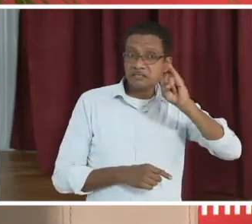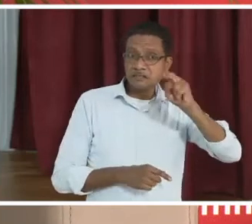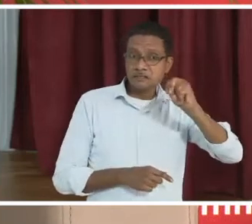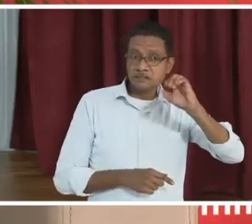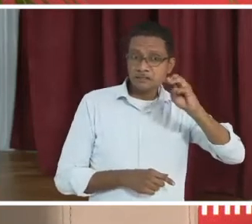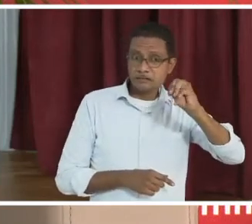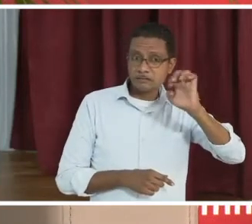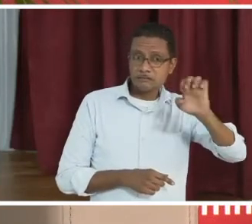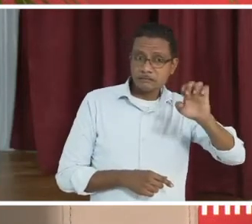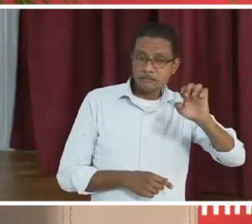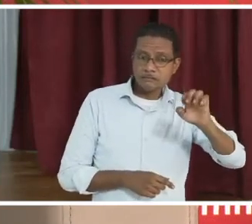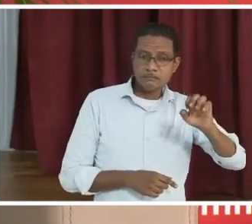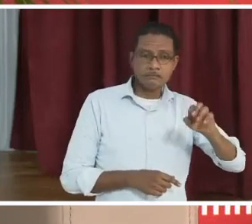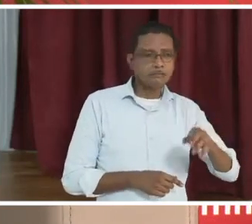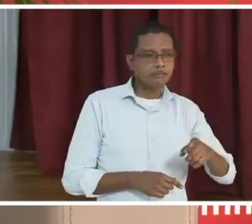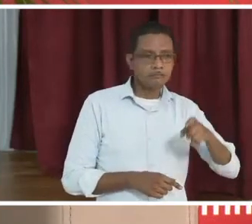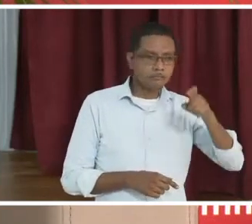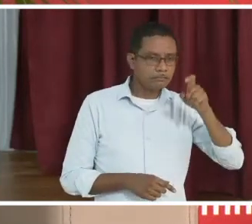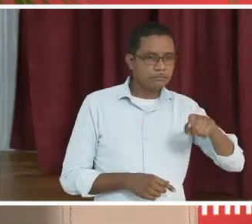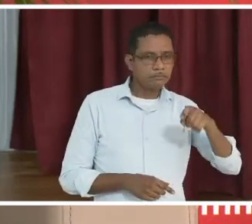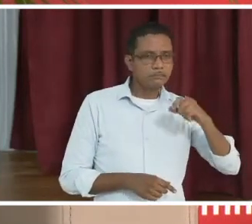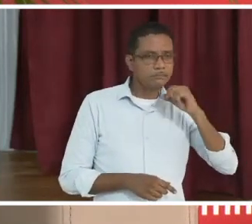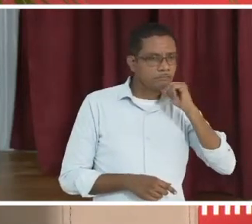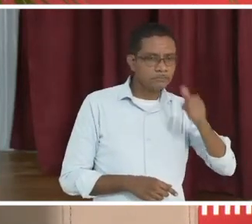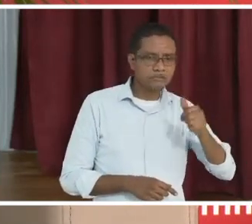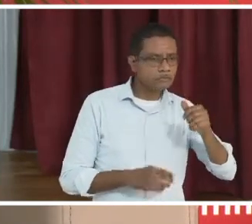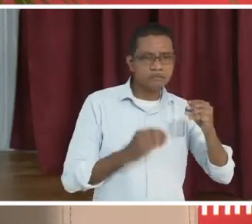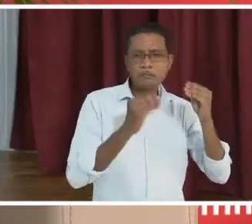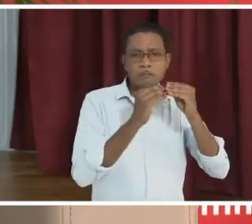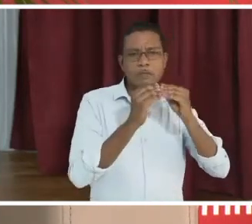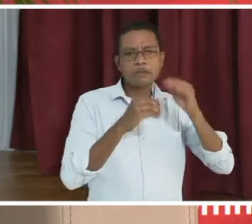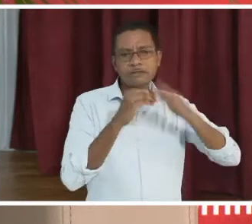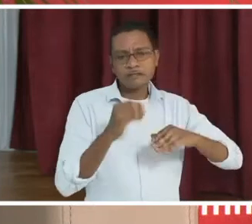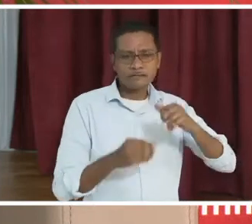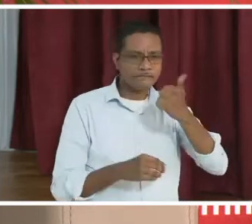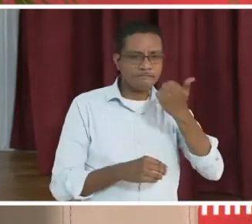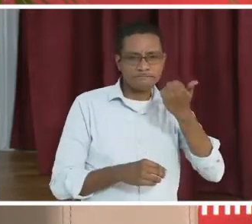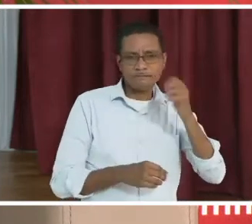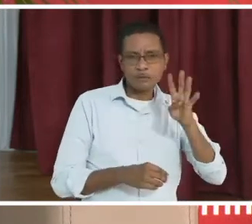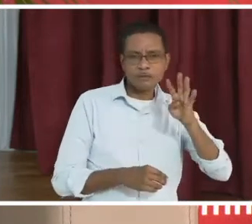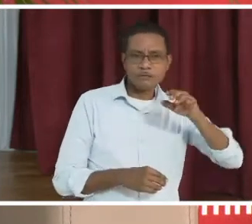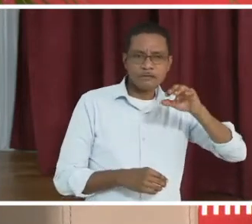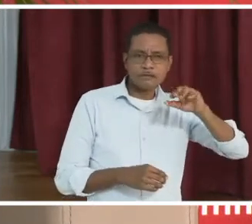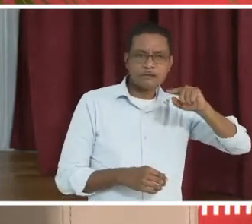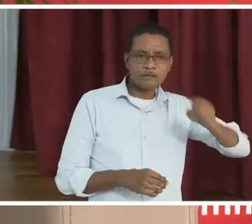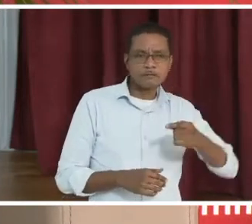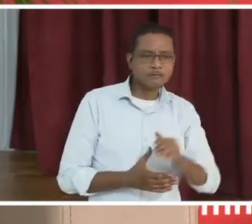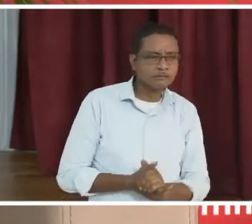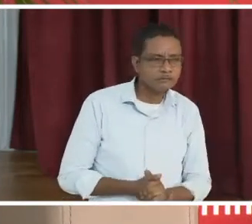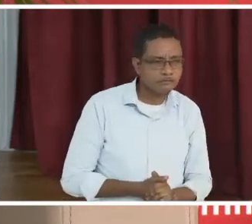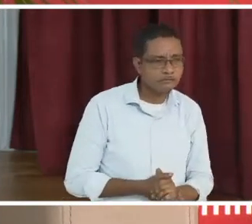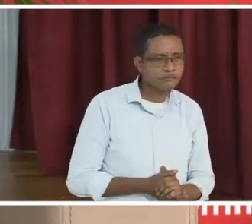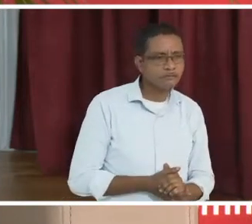than 14,000, right? Similar to what Rajiv said, first-time homeowners, so you can't own property from before.